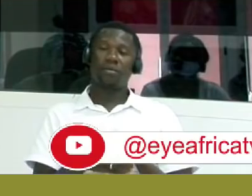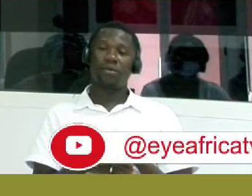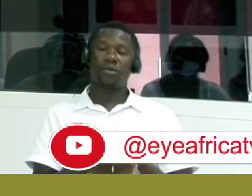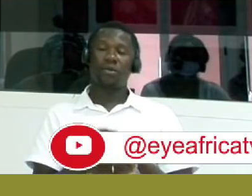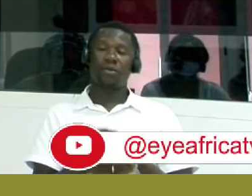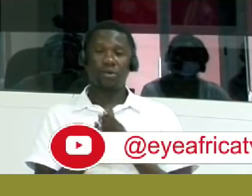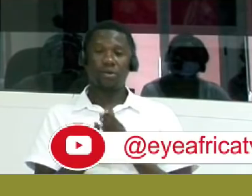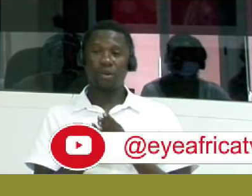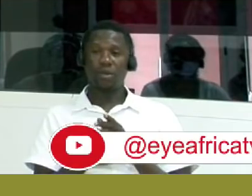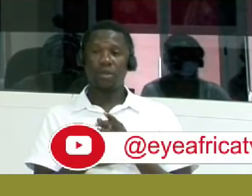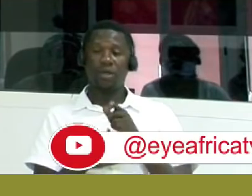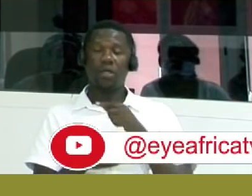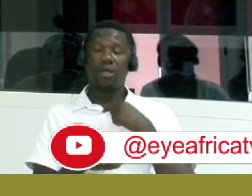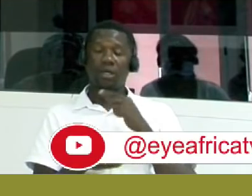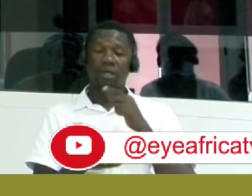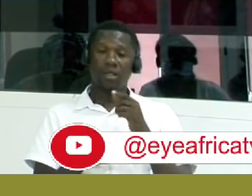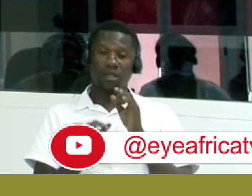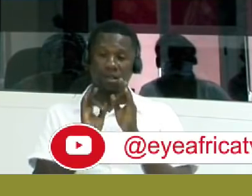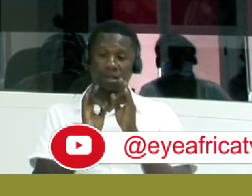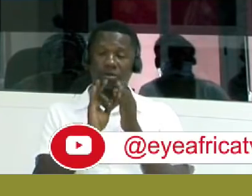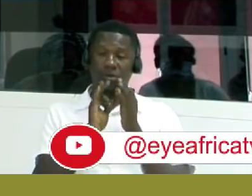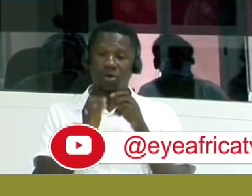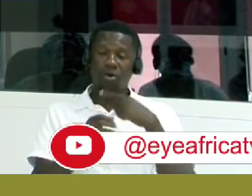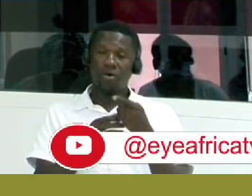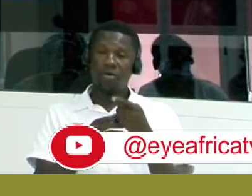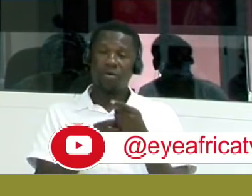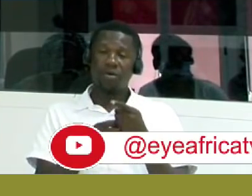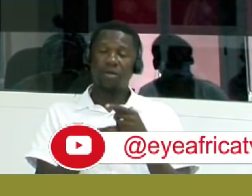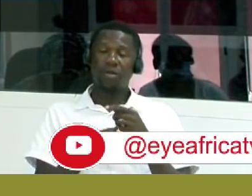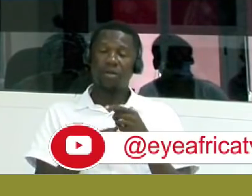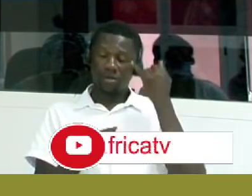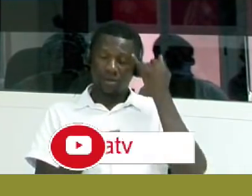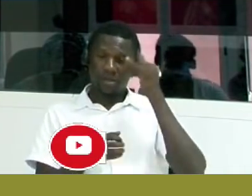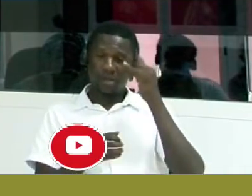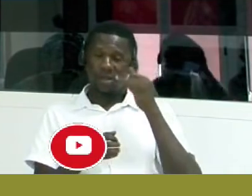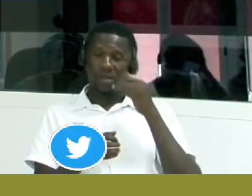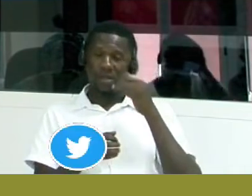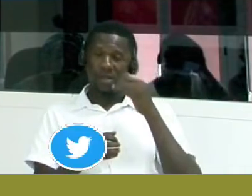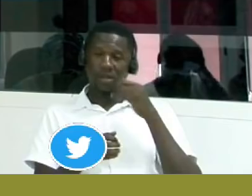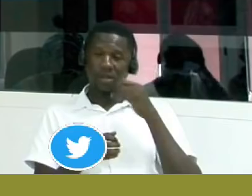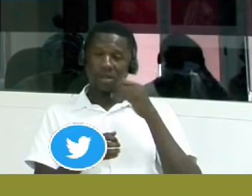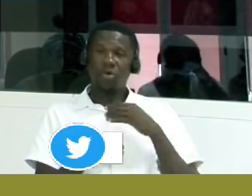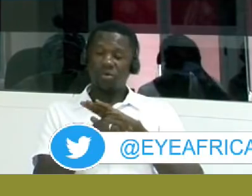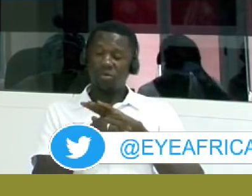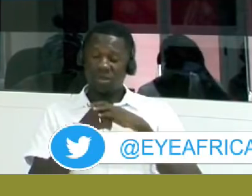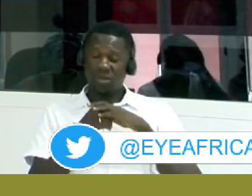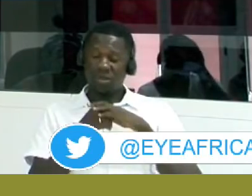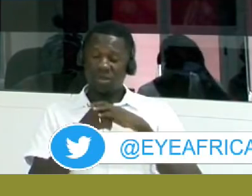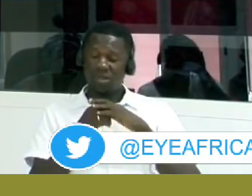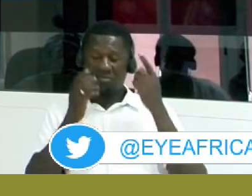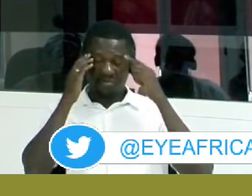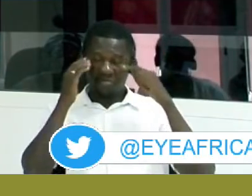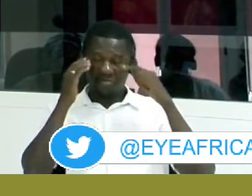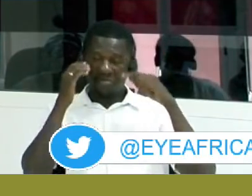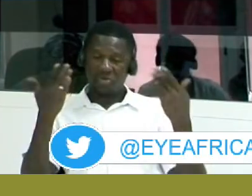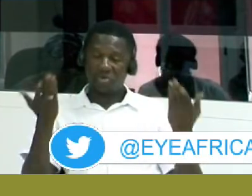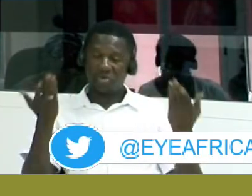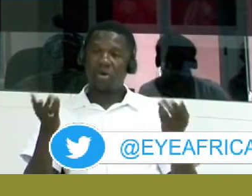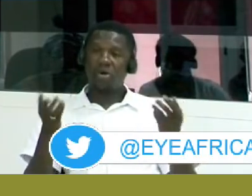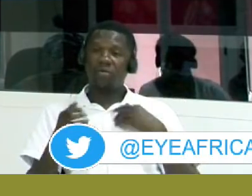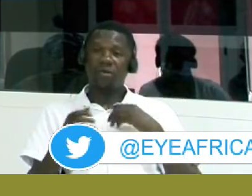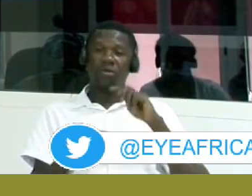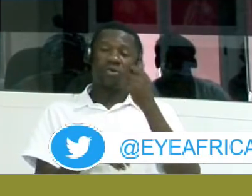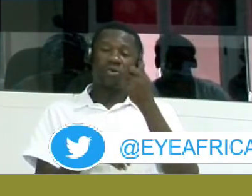In fact, his description of events suggests that he was completely ignorant of this